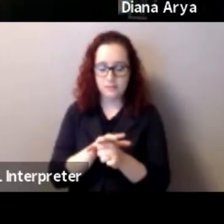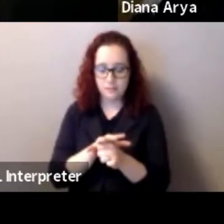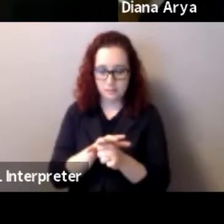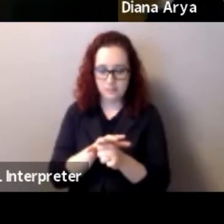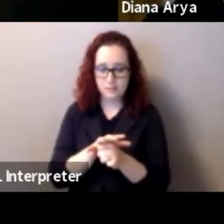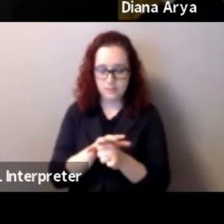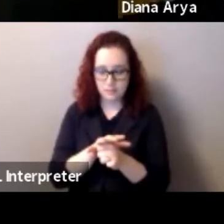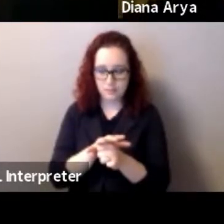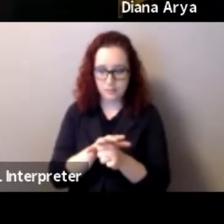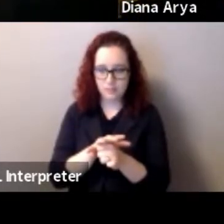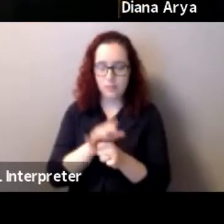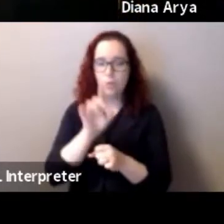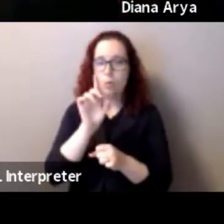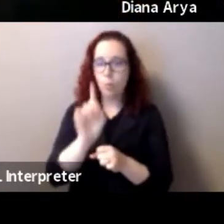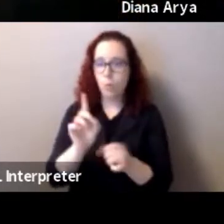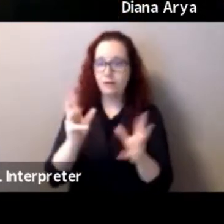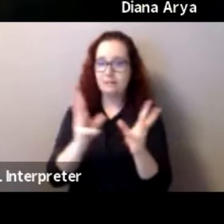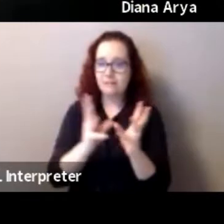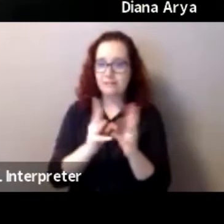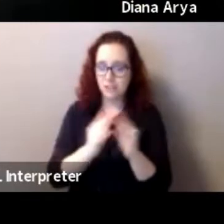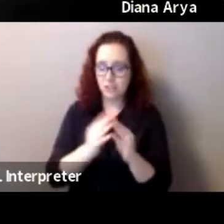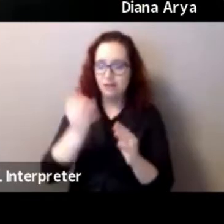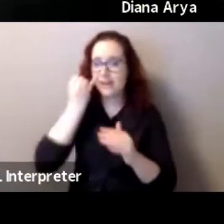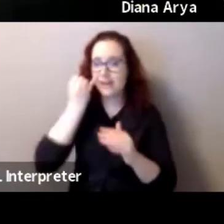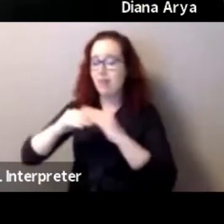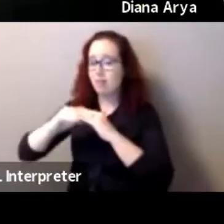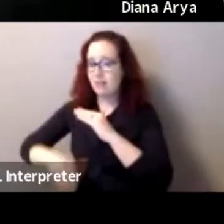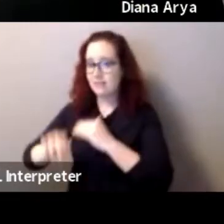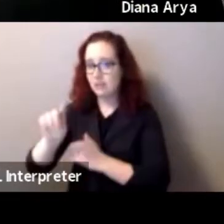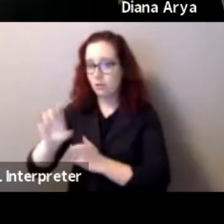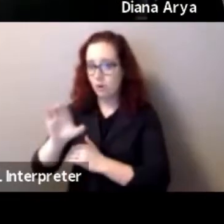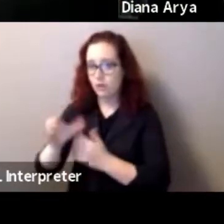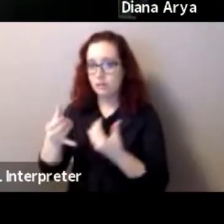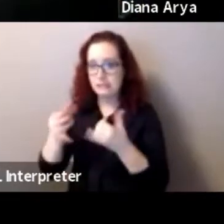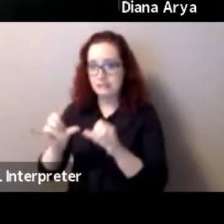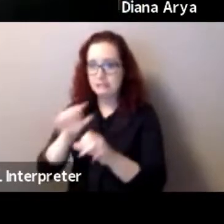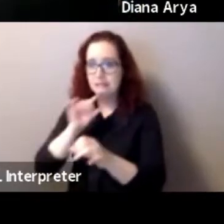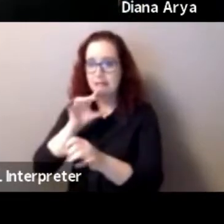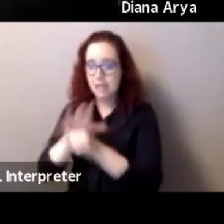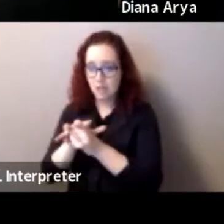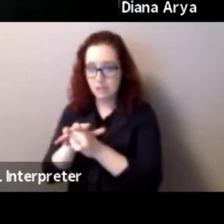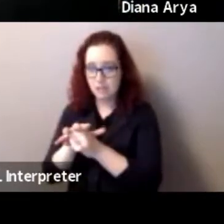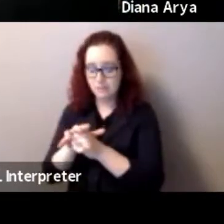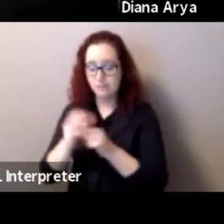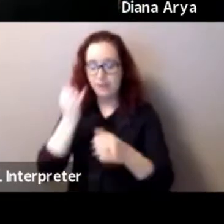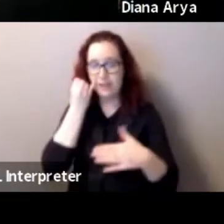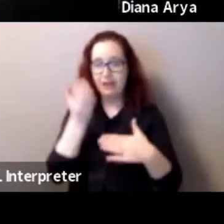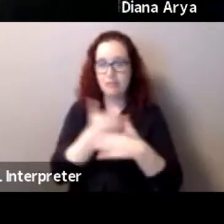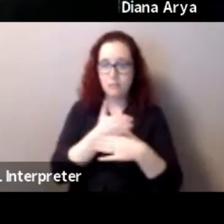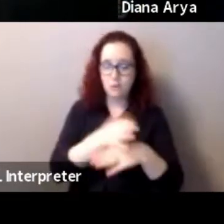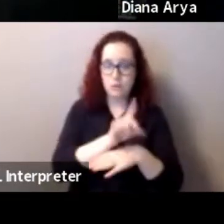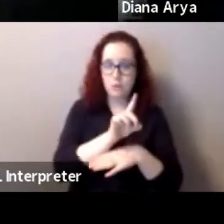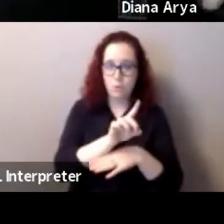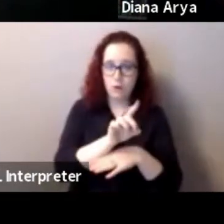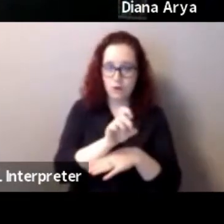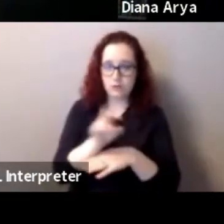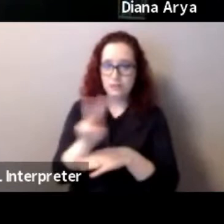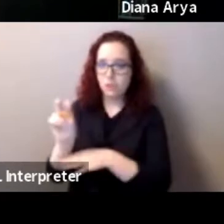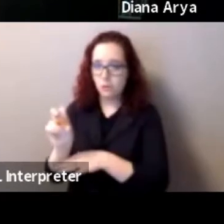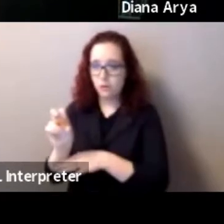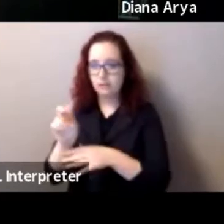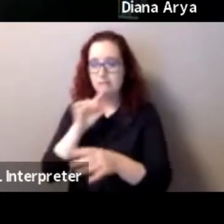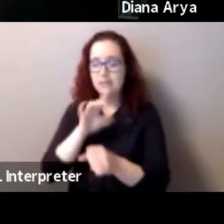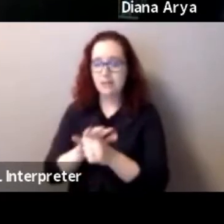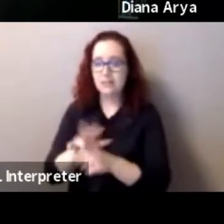you're guaranteed one paper session or symposia. And that goes up to 2 if you have between 1 and 200. And I don't know all those specifics,